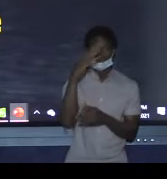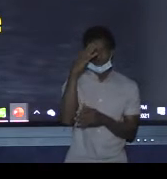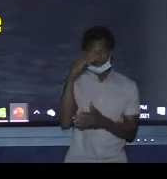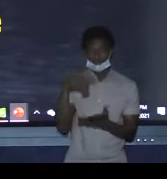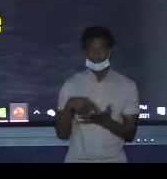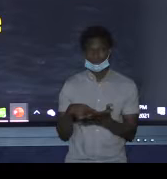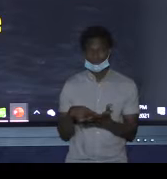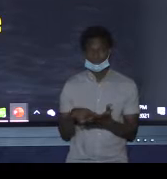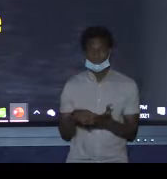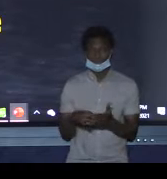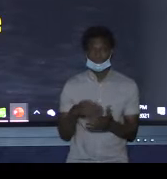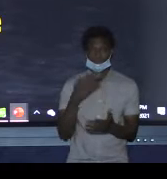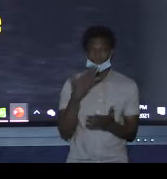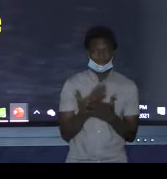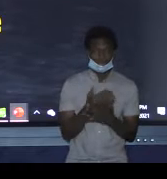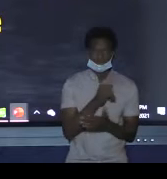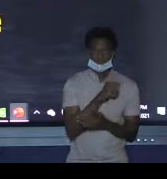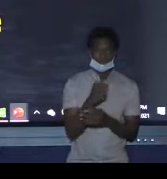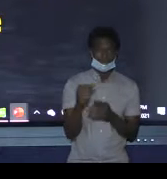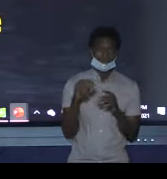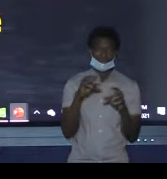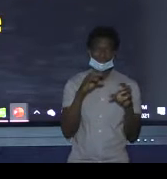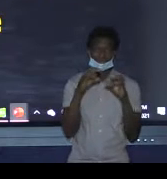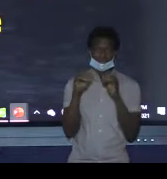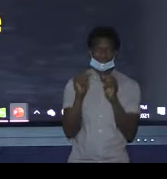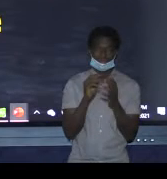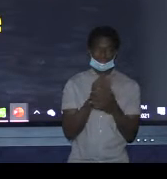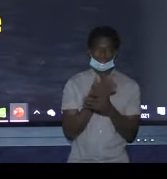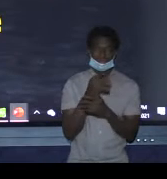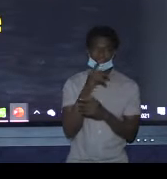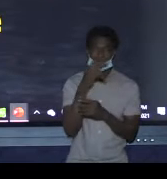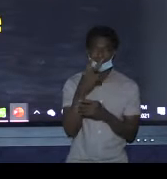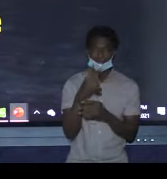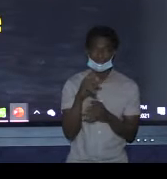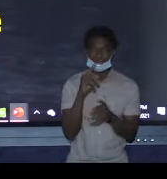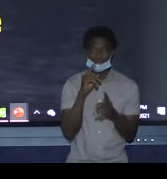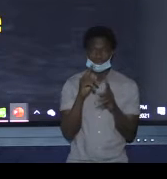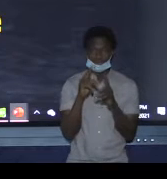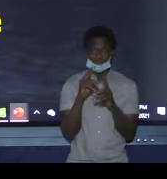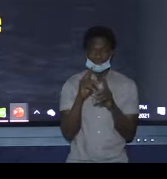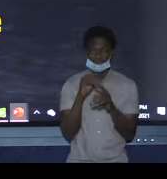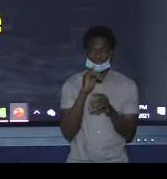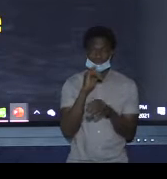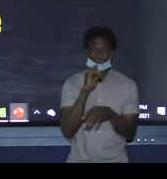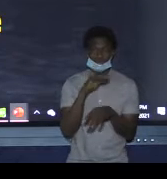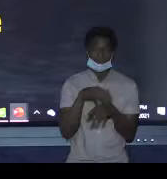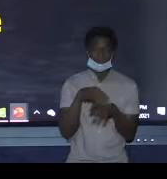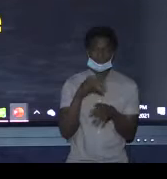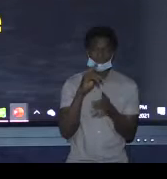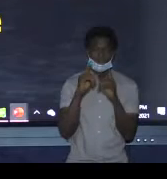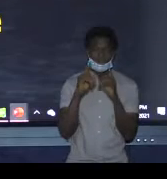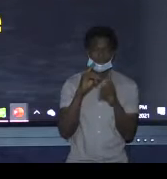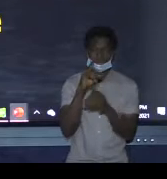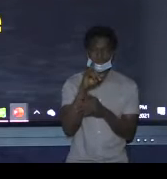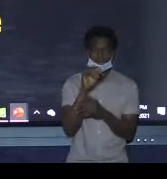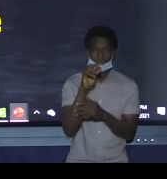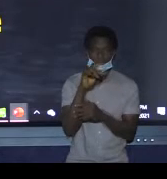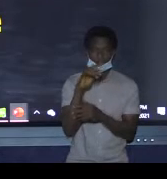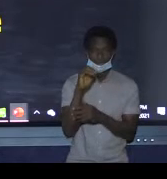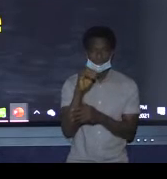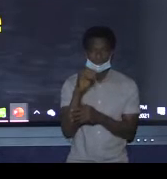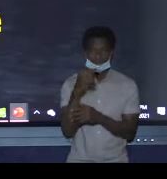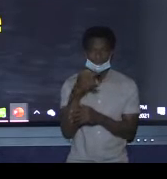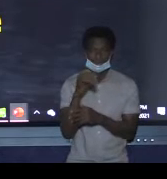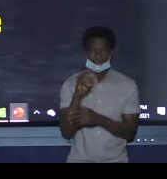you already know this. Good. A conversation between two persons. That's a dialogue. Yes, conversation